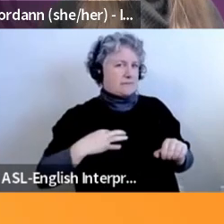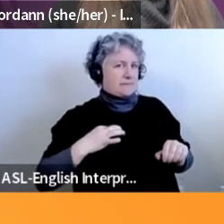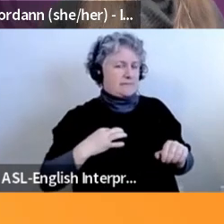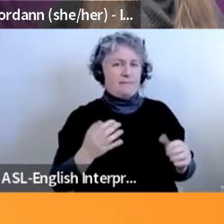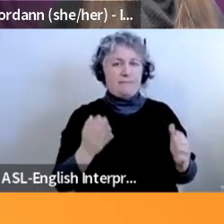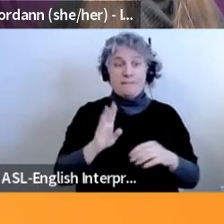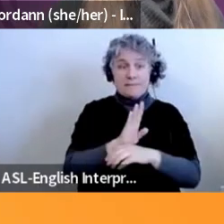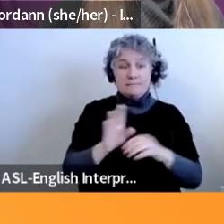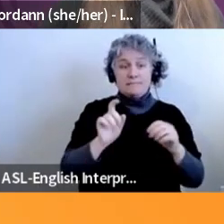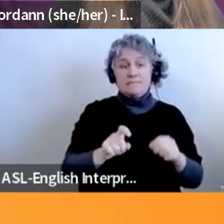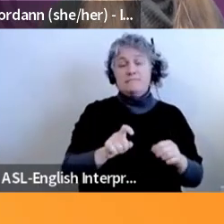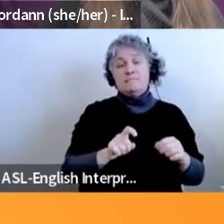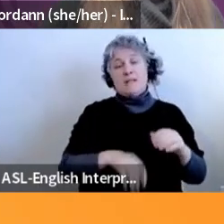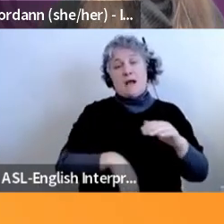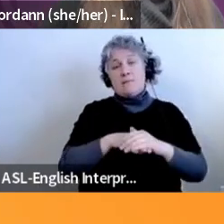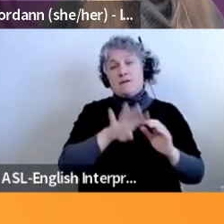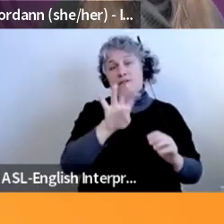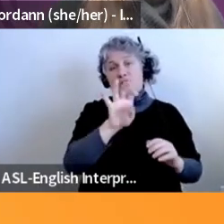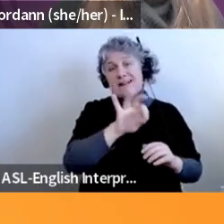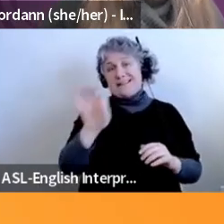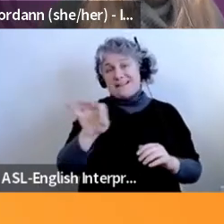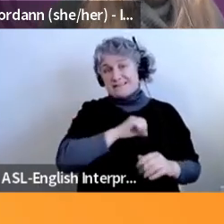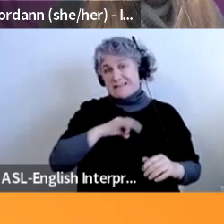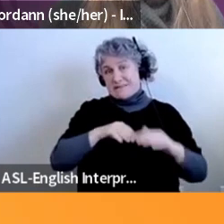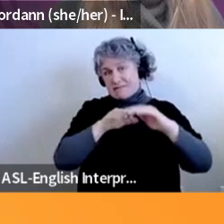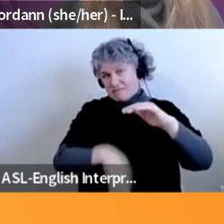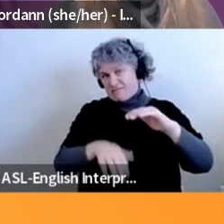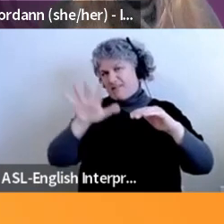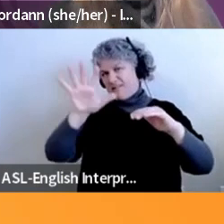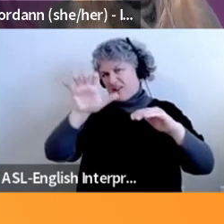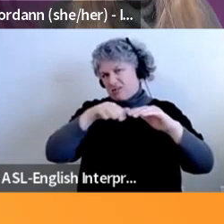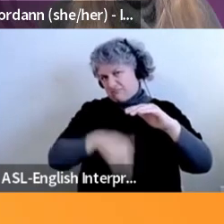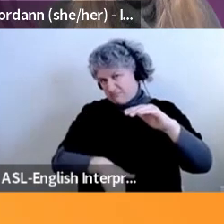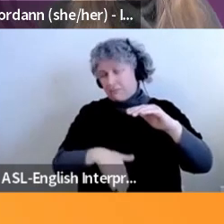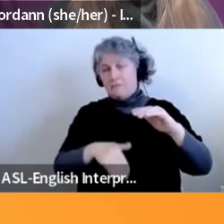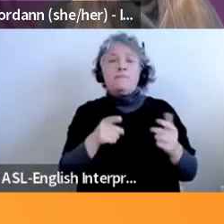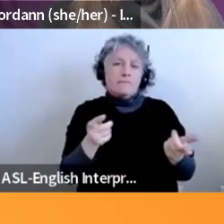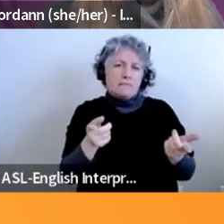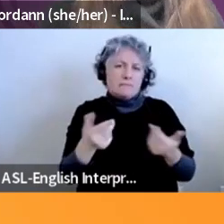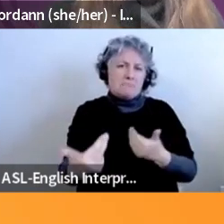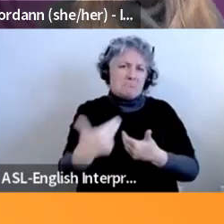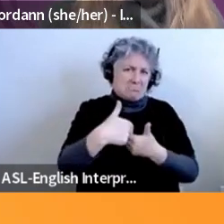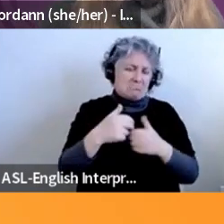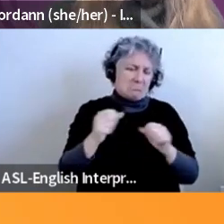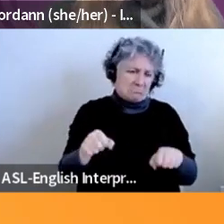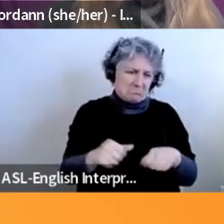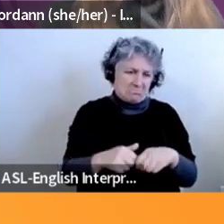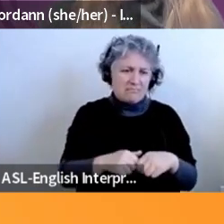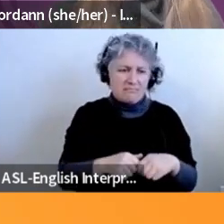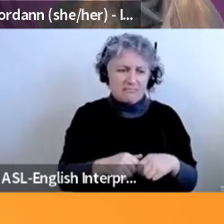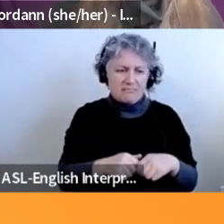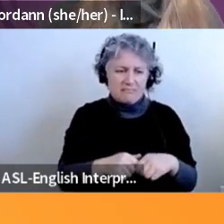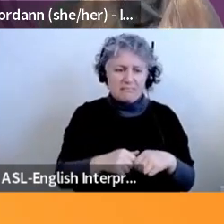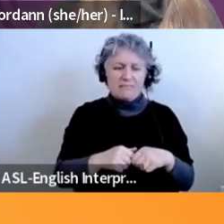1 and 499 employees. In other words, less than 500 employees to participate. A frequently asked question is